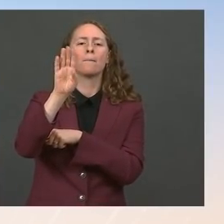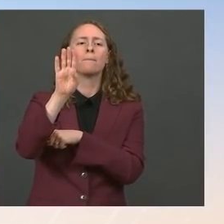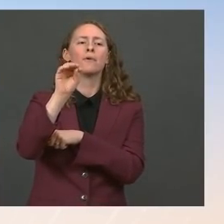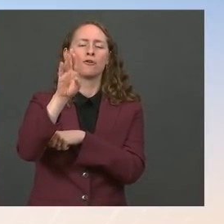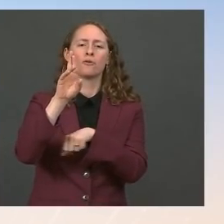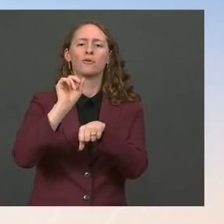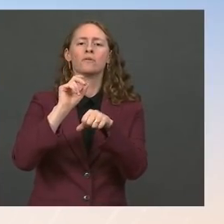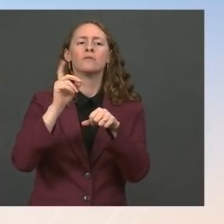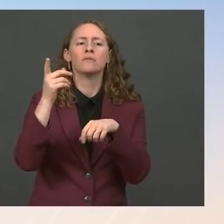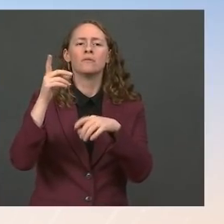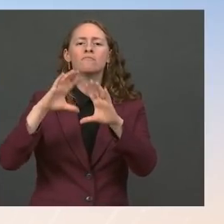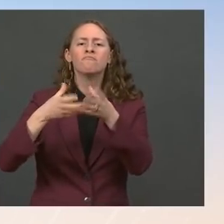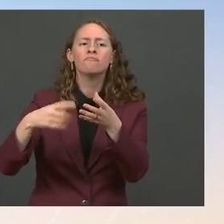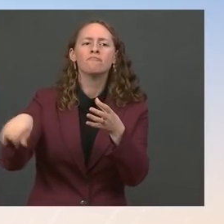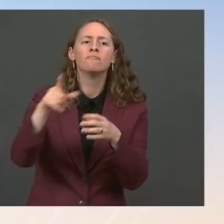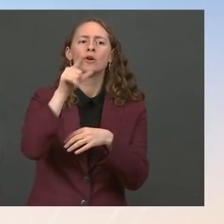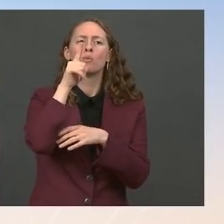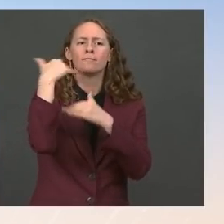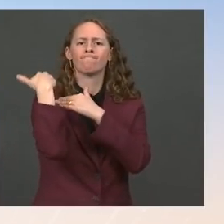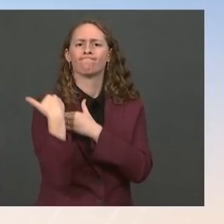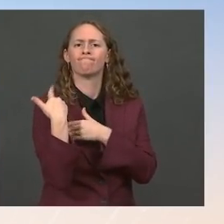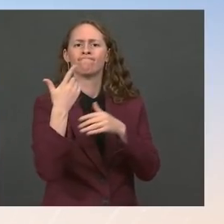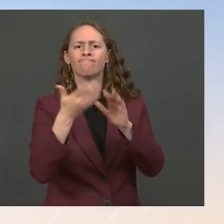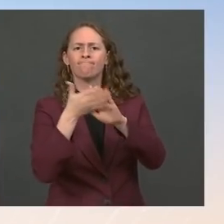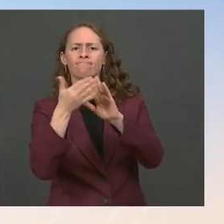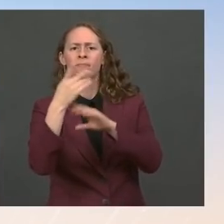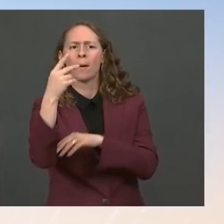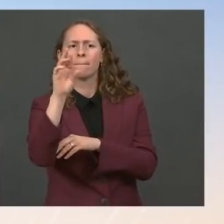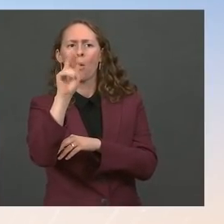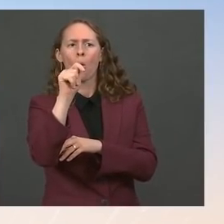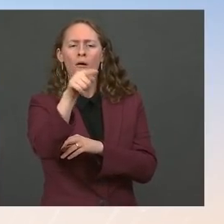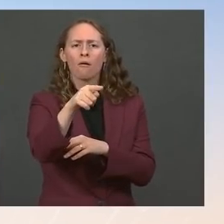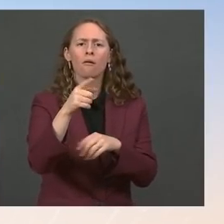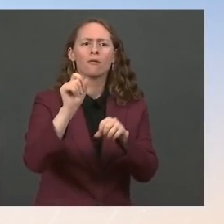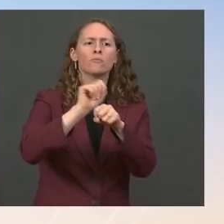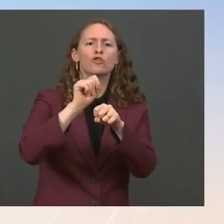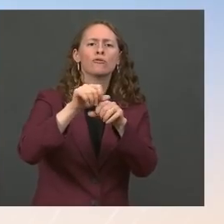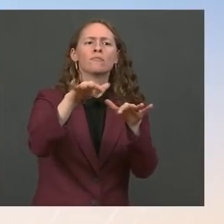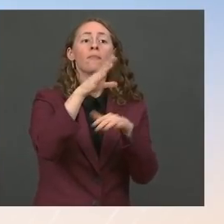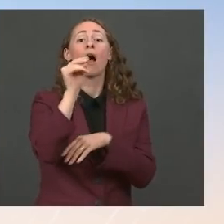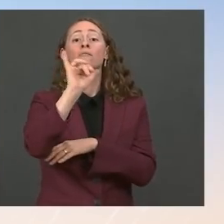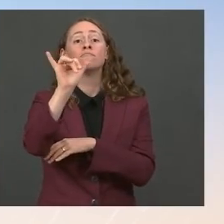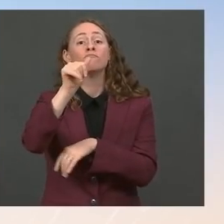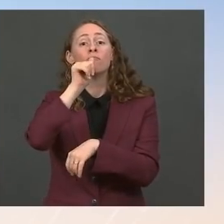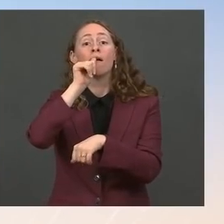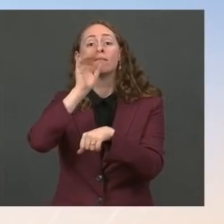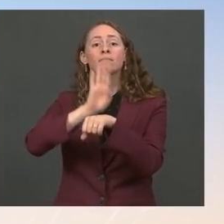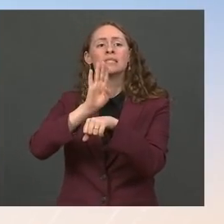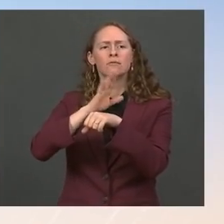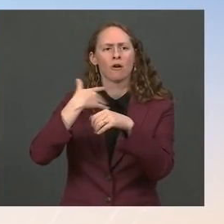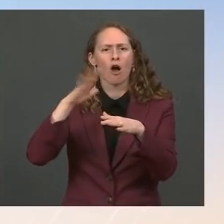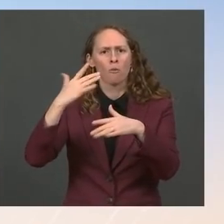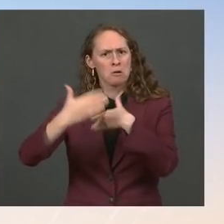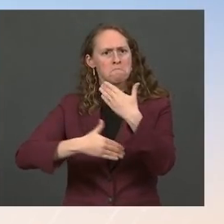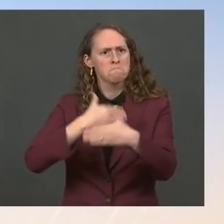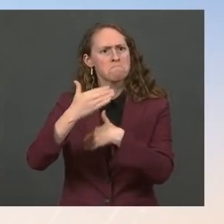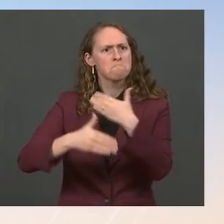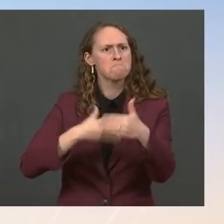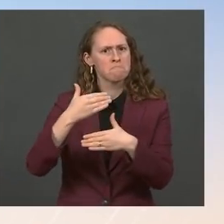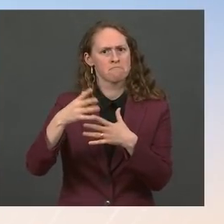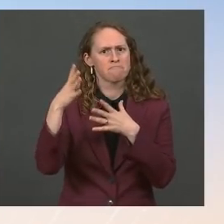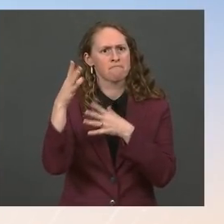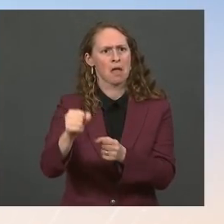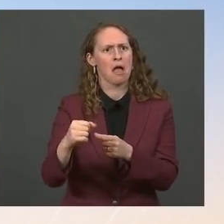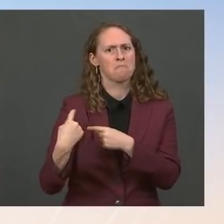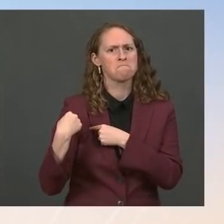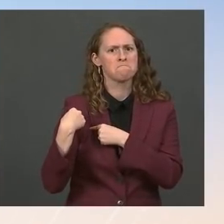these ports and companies running these ports, by working with private sector companies to make progress, expedite the moving